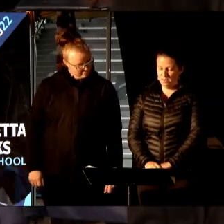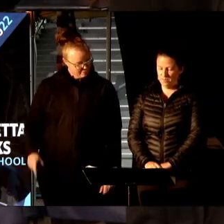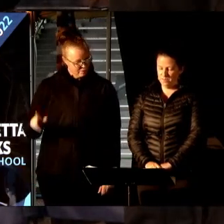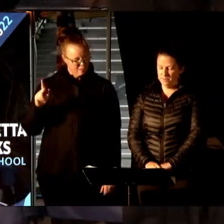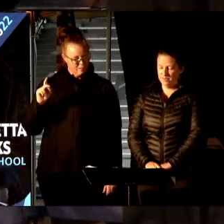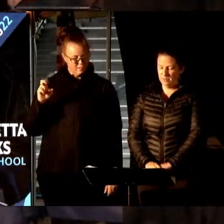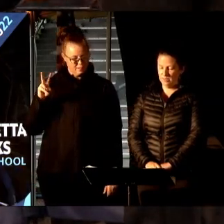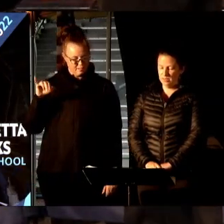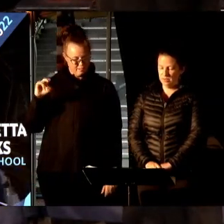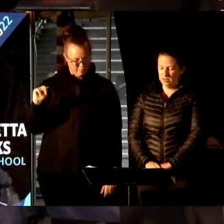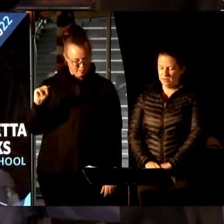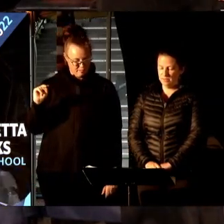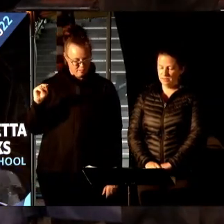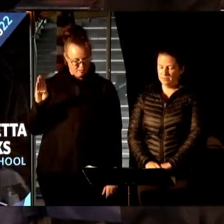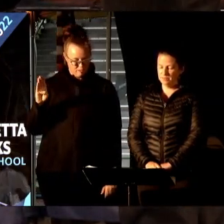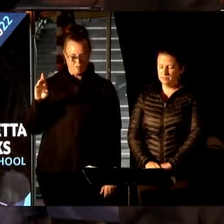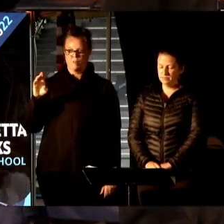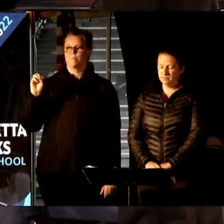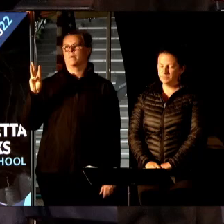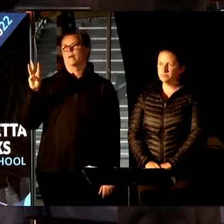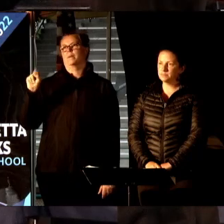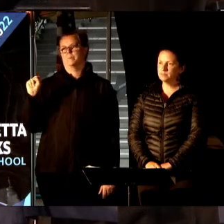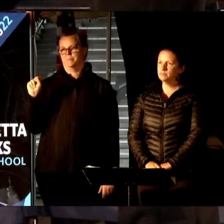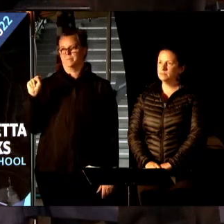Kevin Brown.